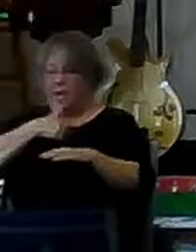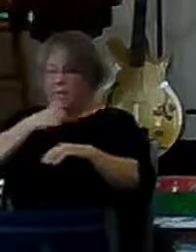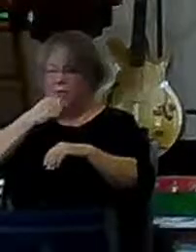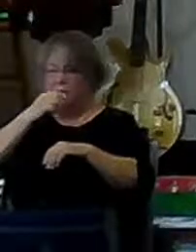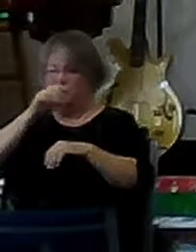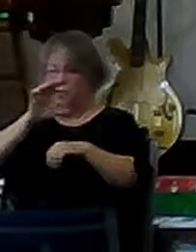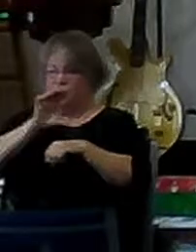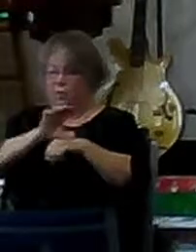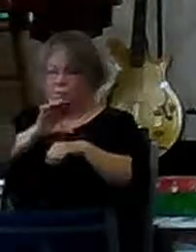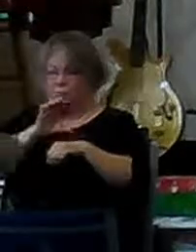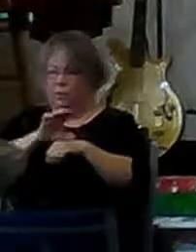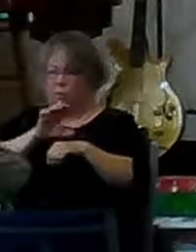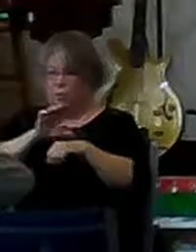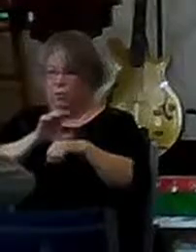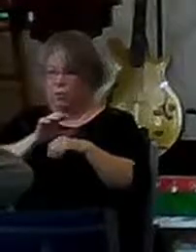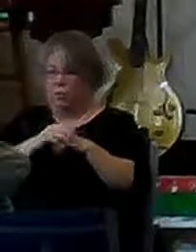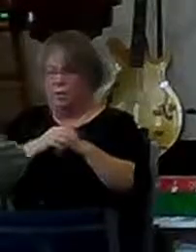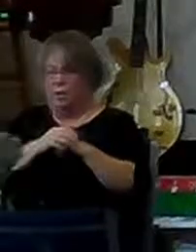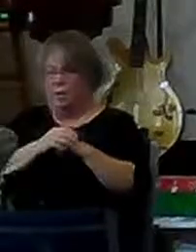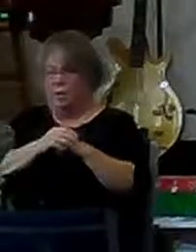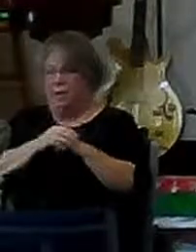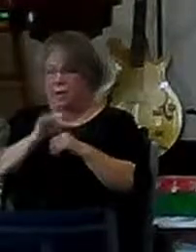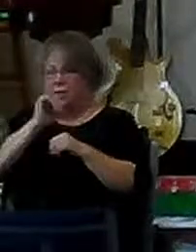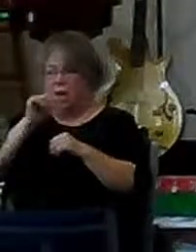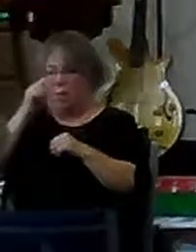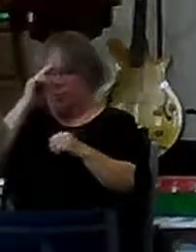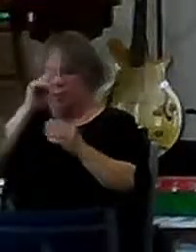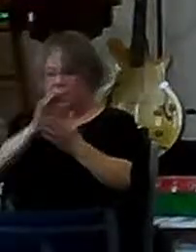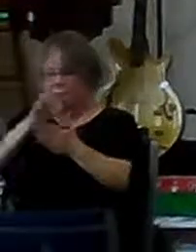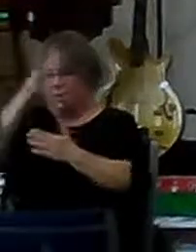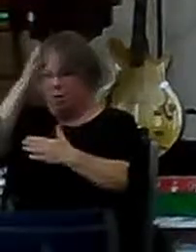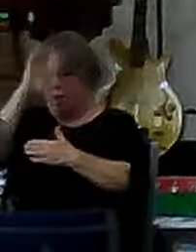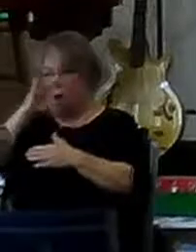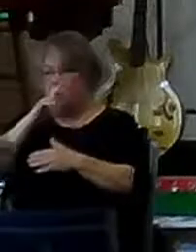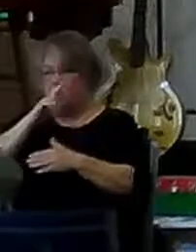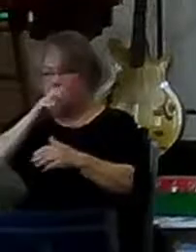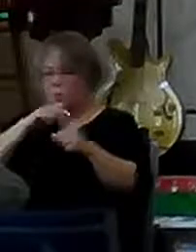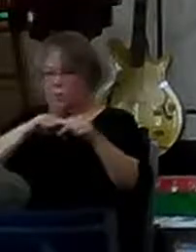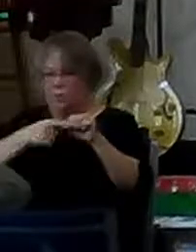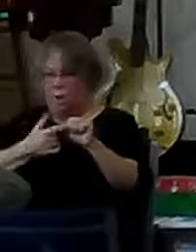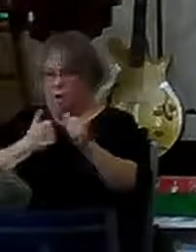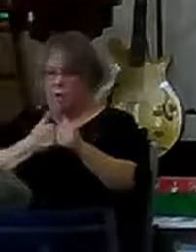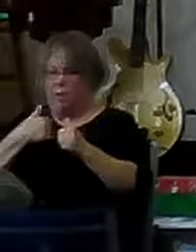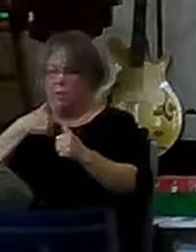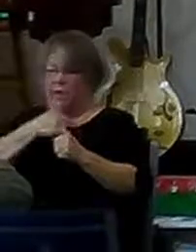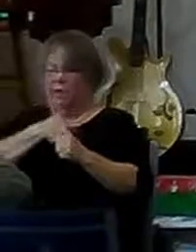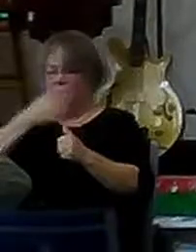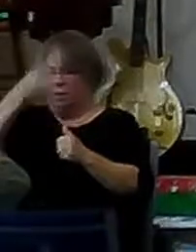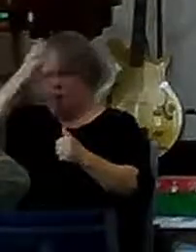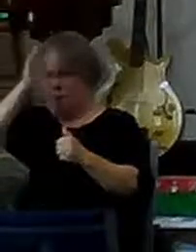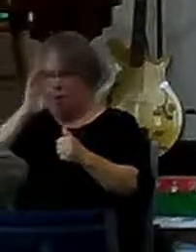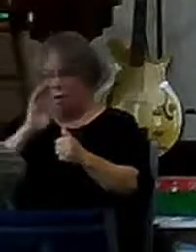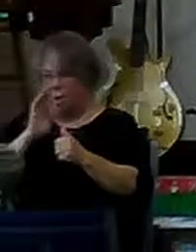that God's election is sovereign, doesn't believe that God is the one who initiates with us, that God is the